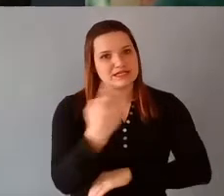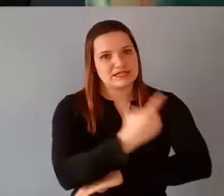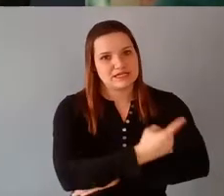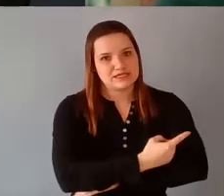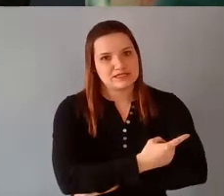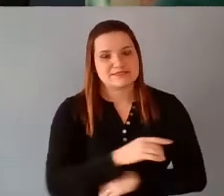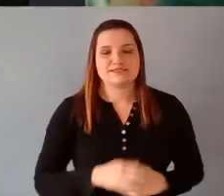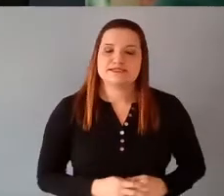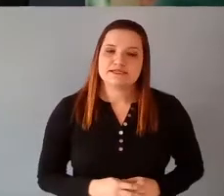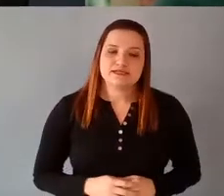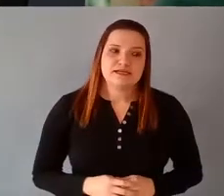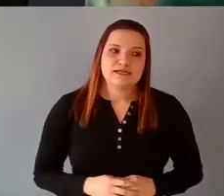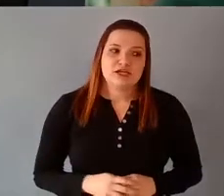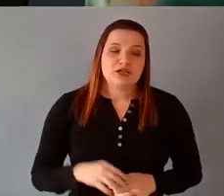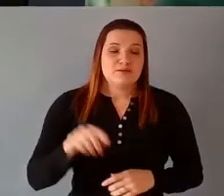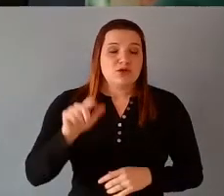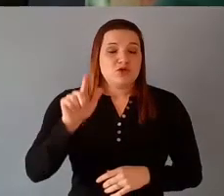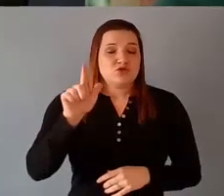been